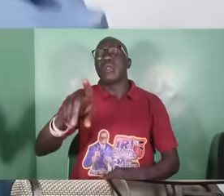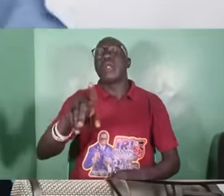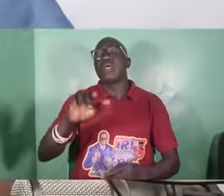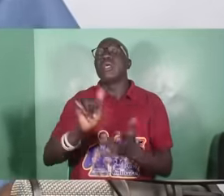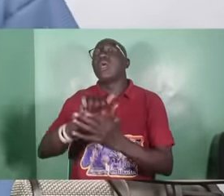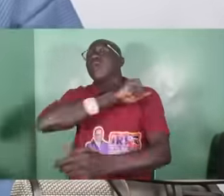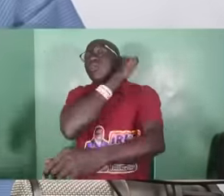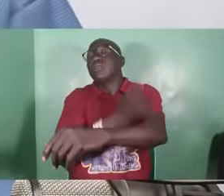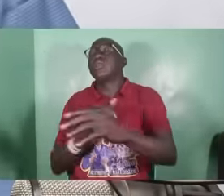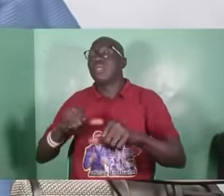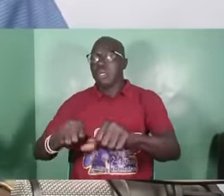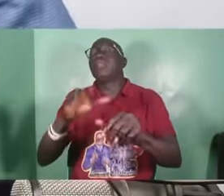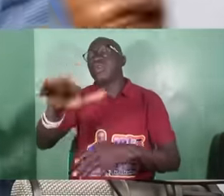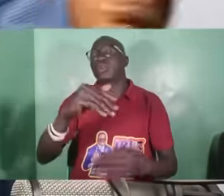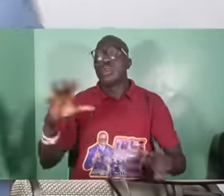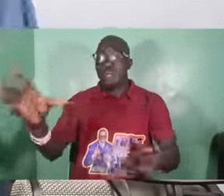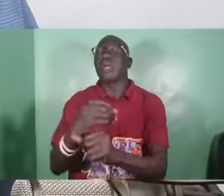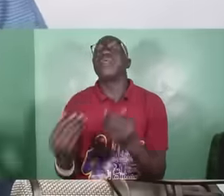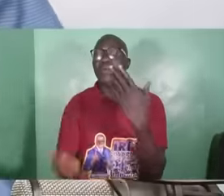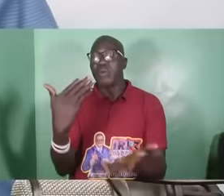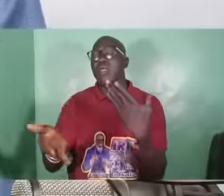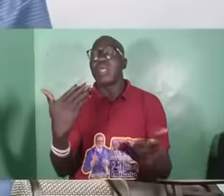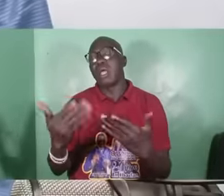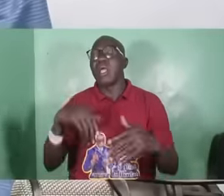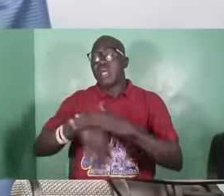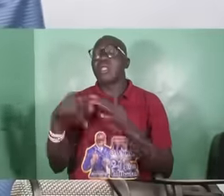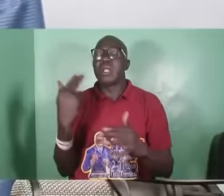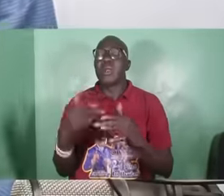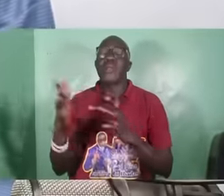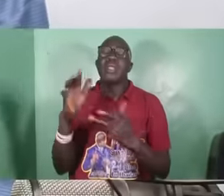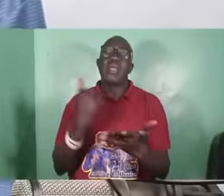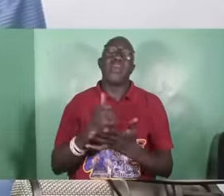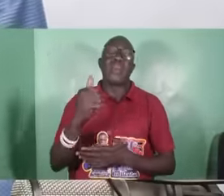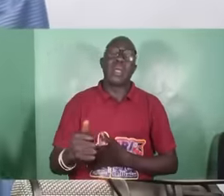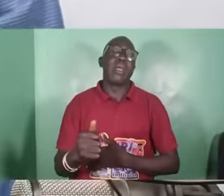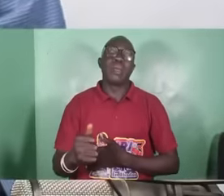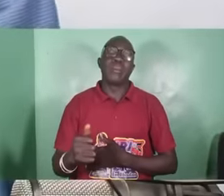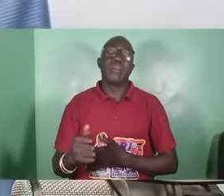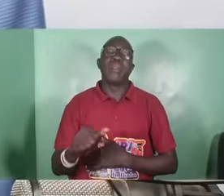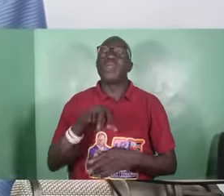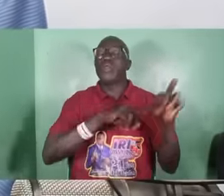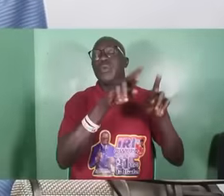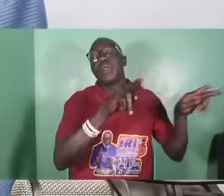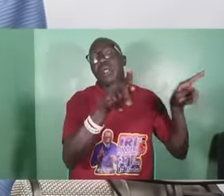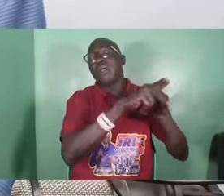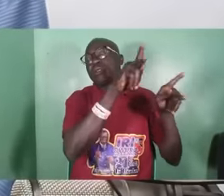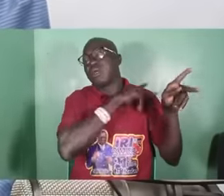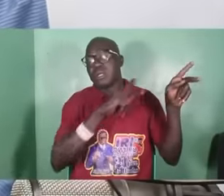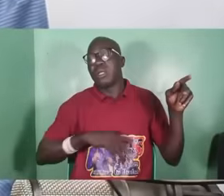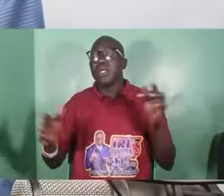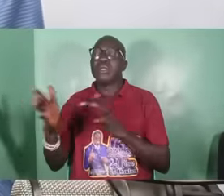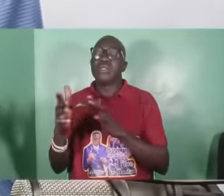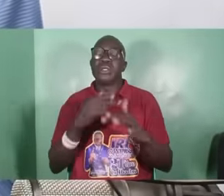I said to down the forces in the in the name of Jesus.